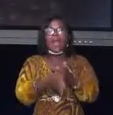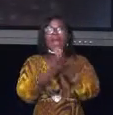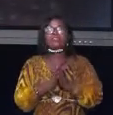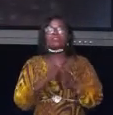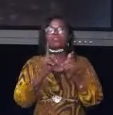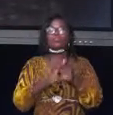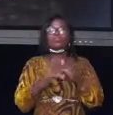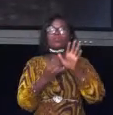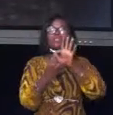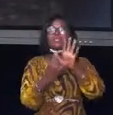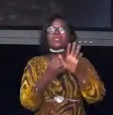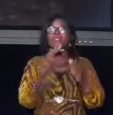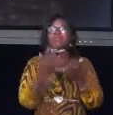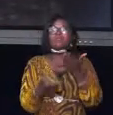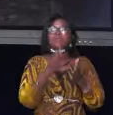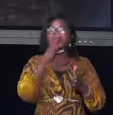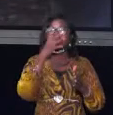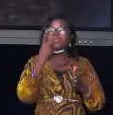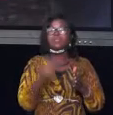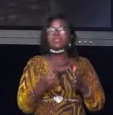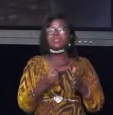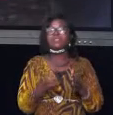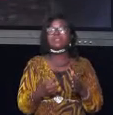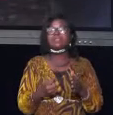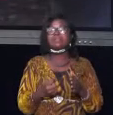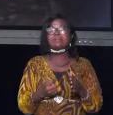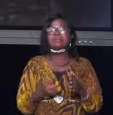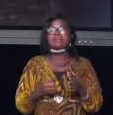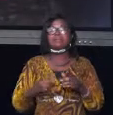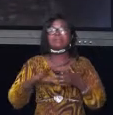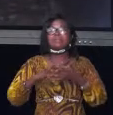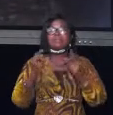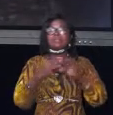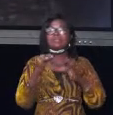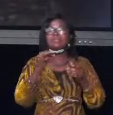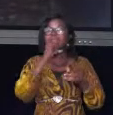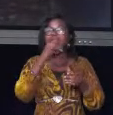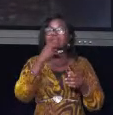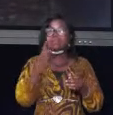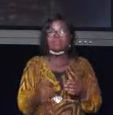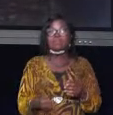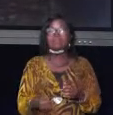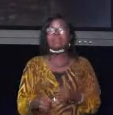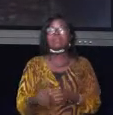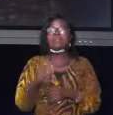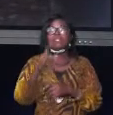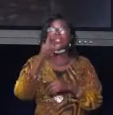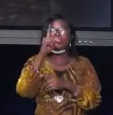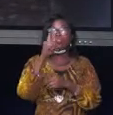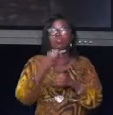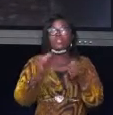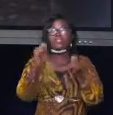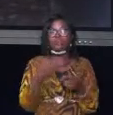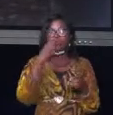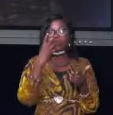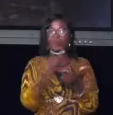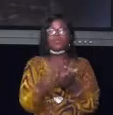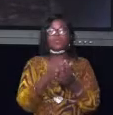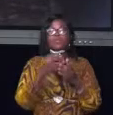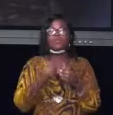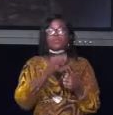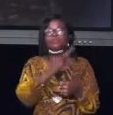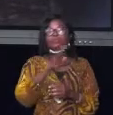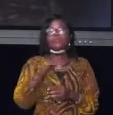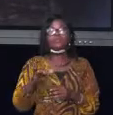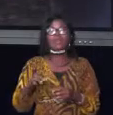You are asked to indicate whether the sentences are transitive or intransitive. Well